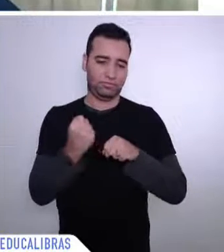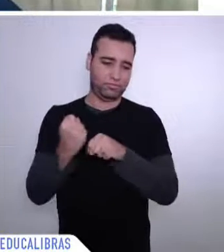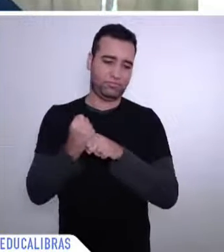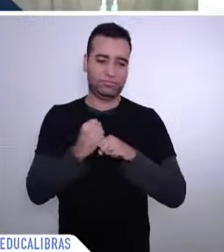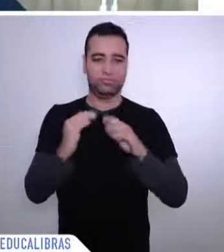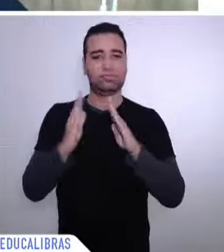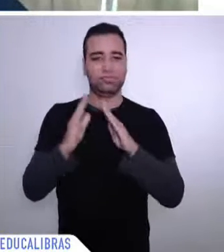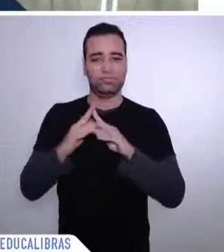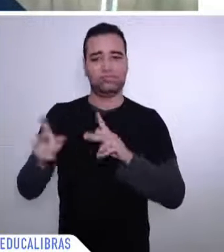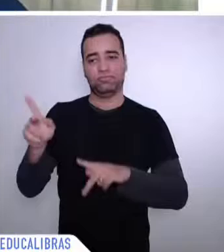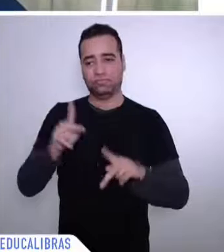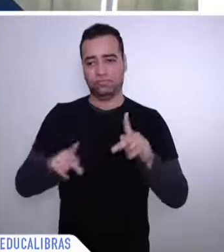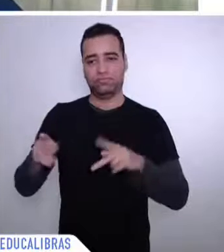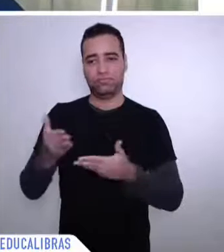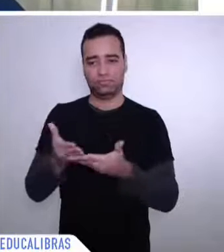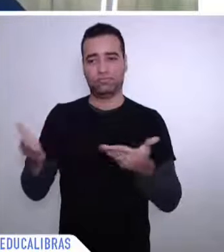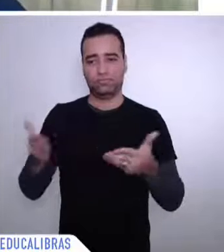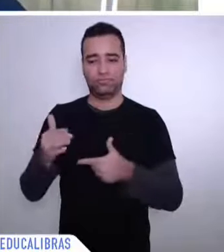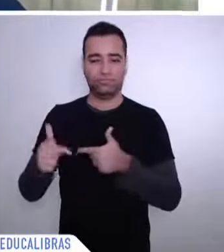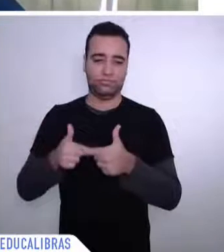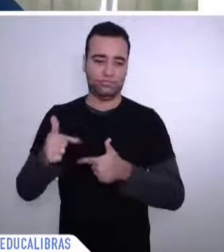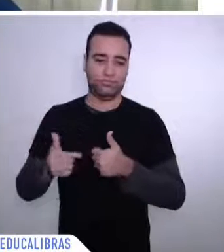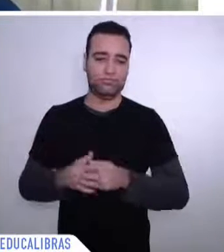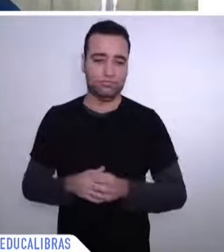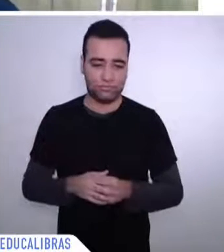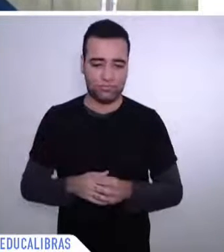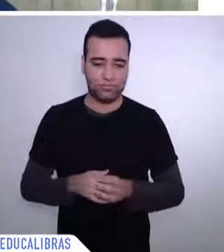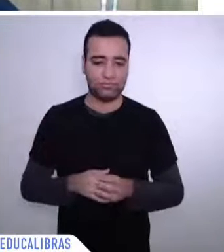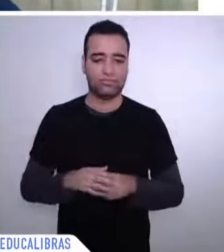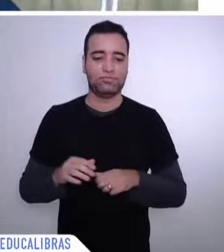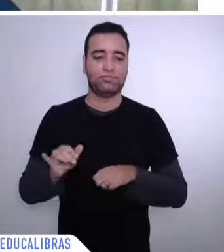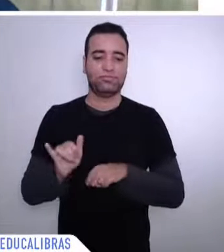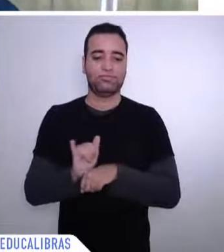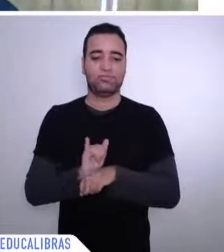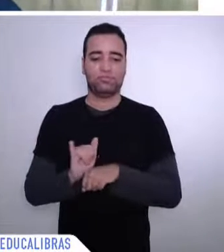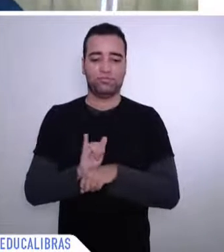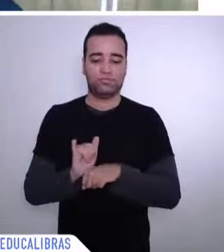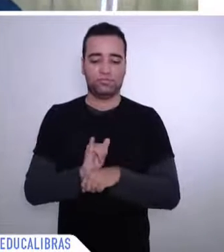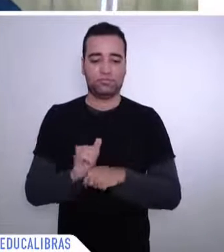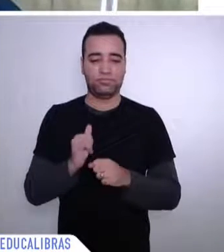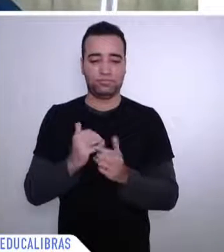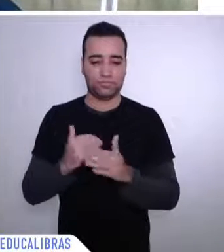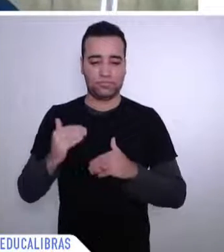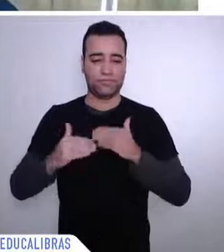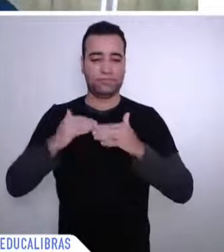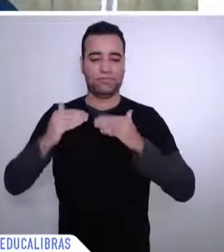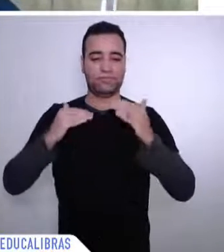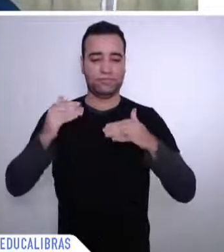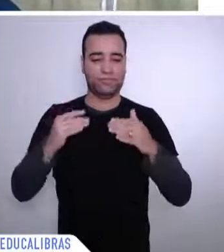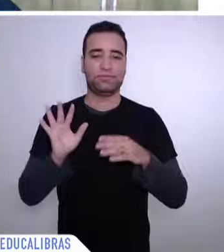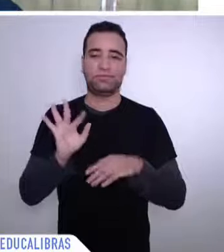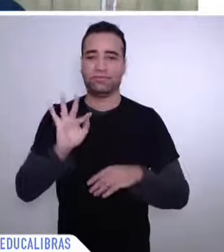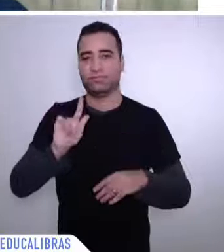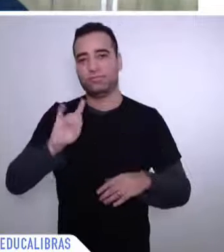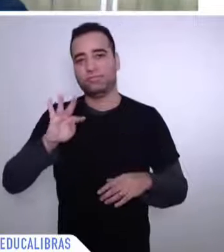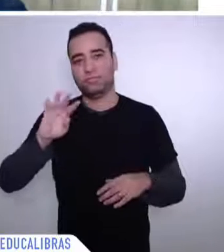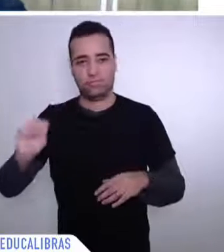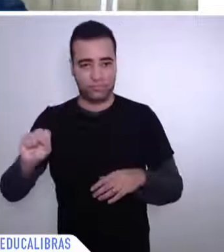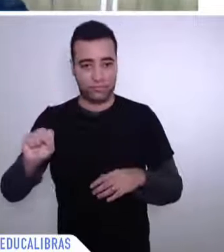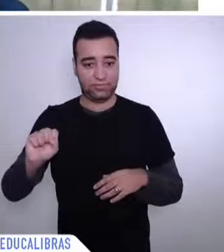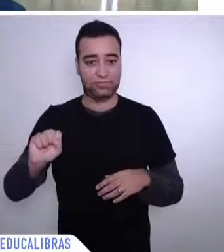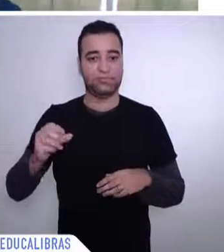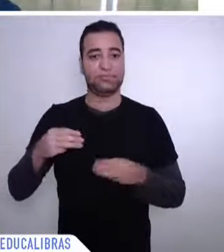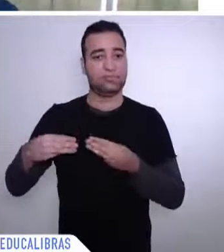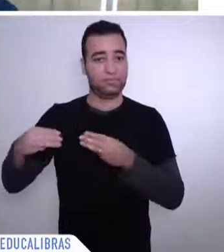Minha Casa, Minha Vida, which is important for the workers, and it is used with important